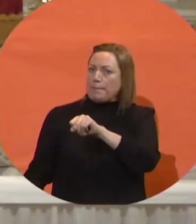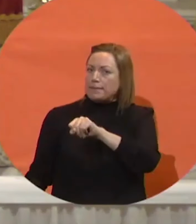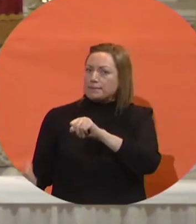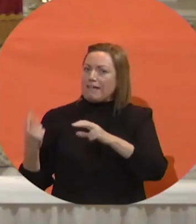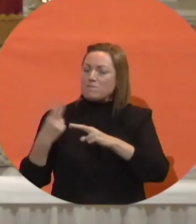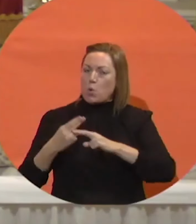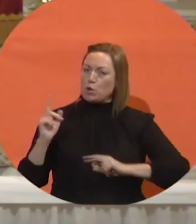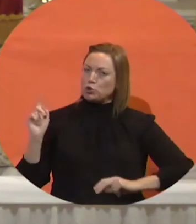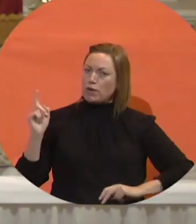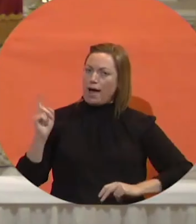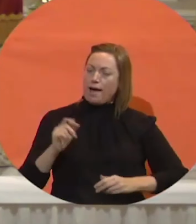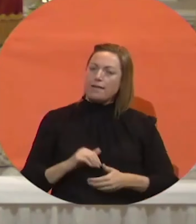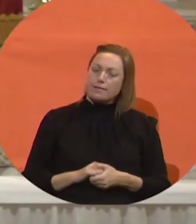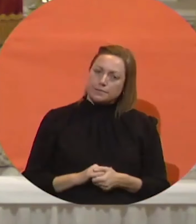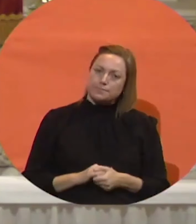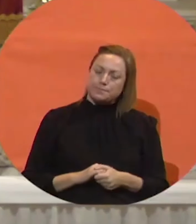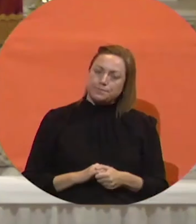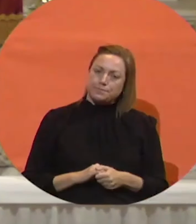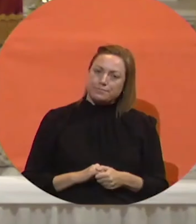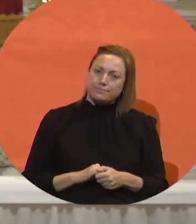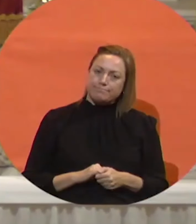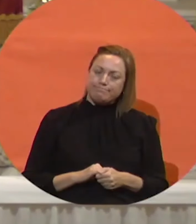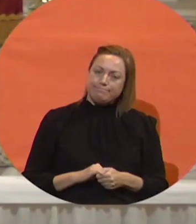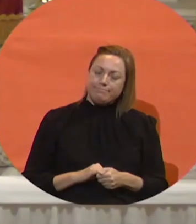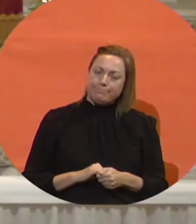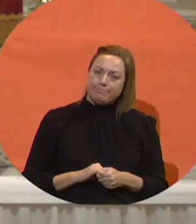romantic pastoral ideal in the background.